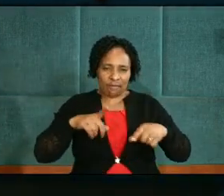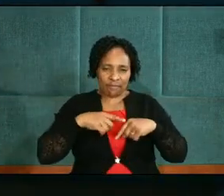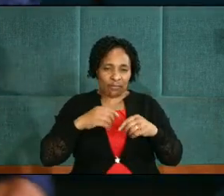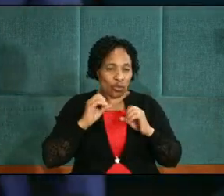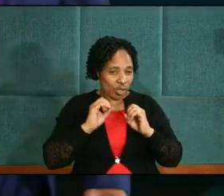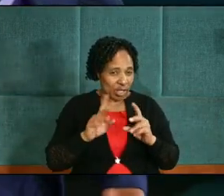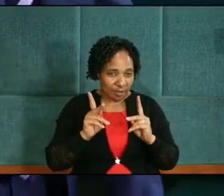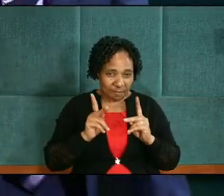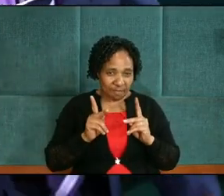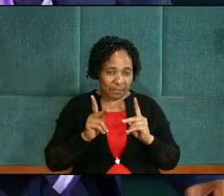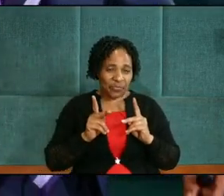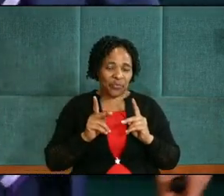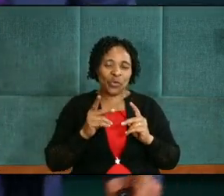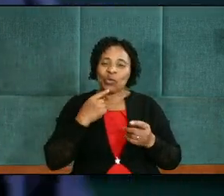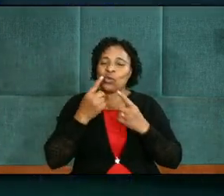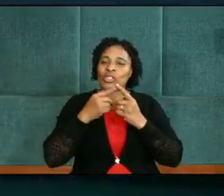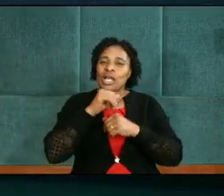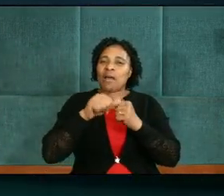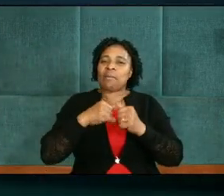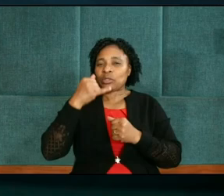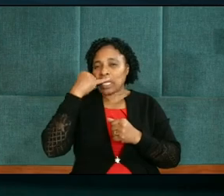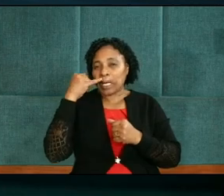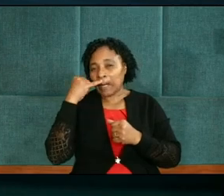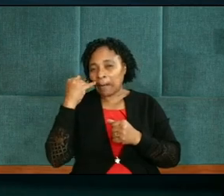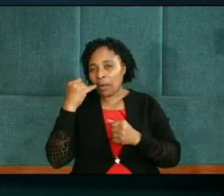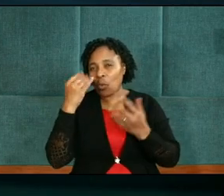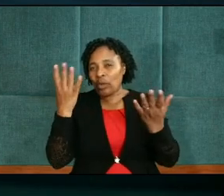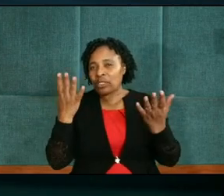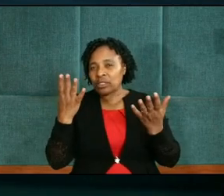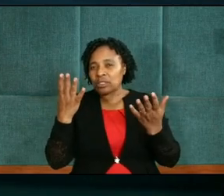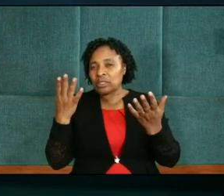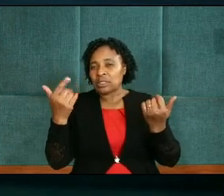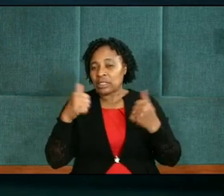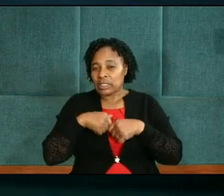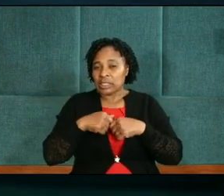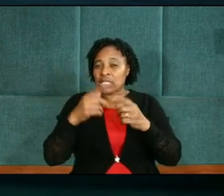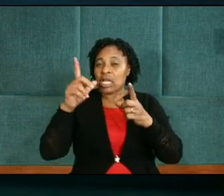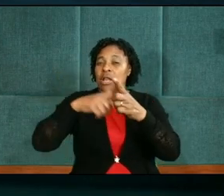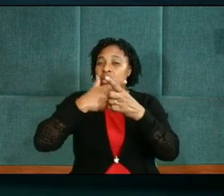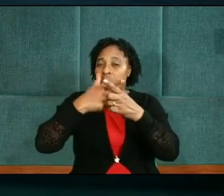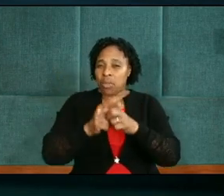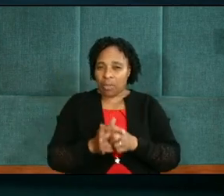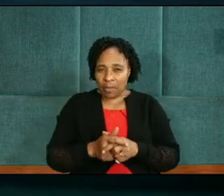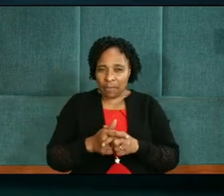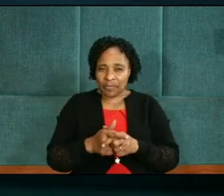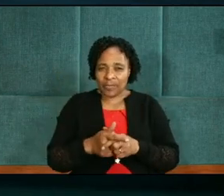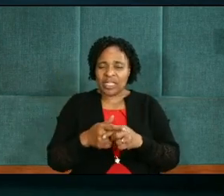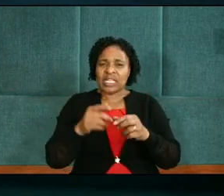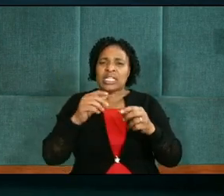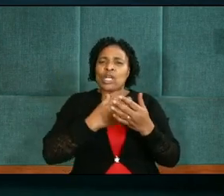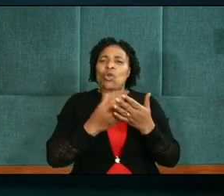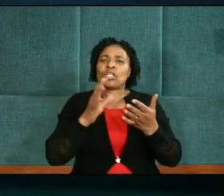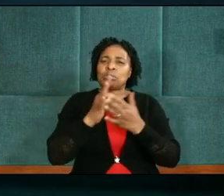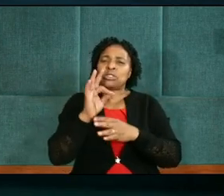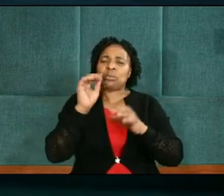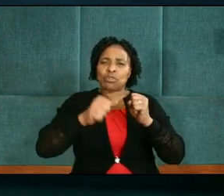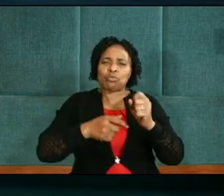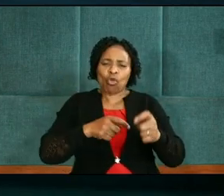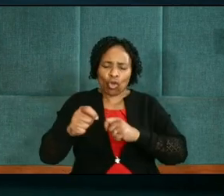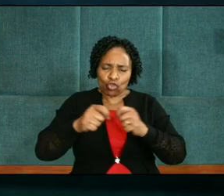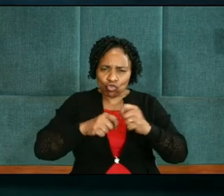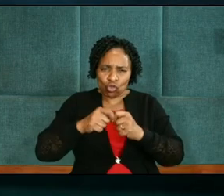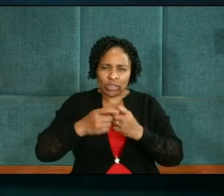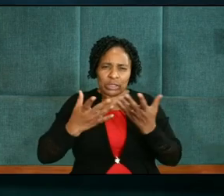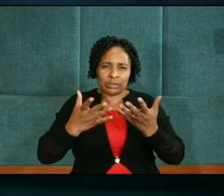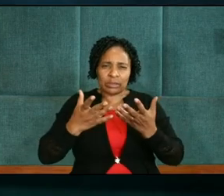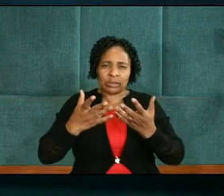We talked about addiction a while ago. If you're addicted to pornography, when the Holy Spirit starts to take control of your life, he's not addicted